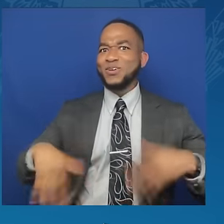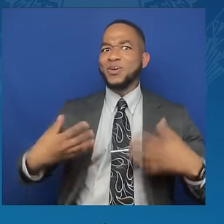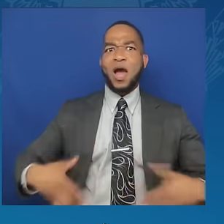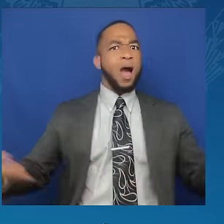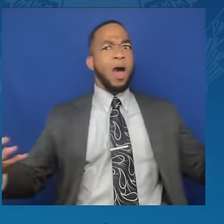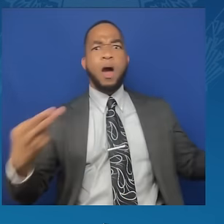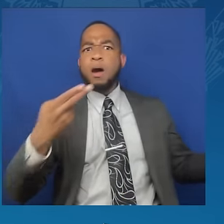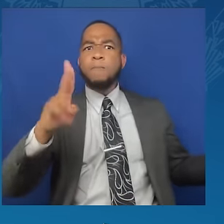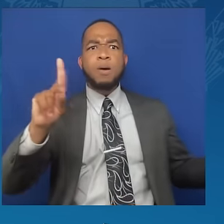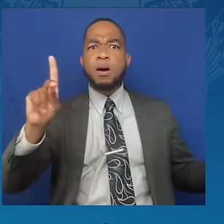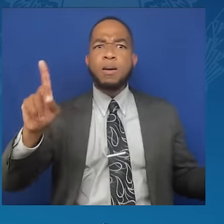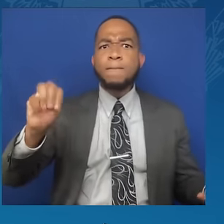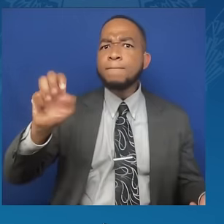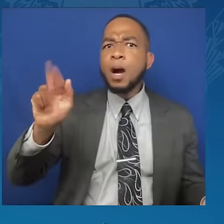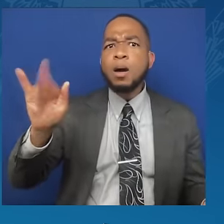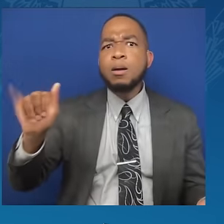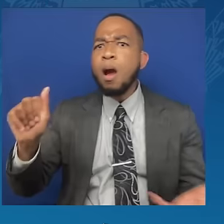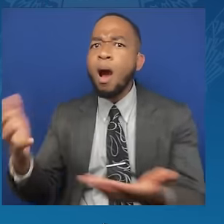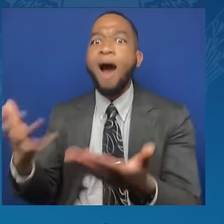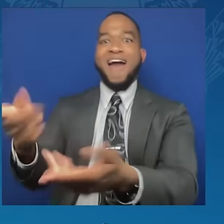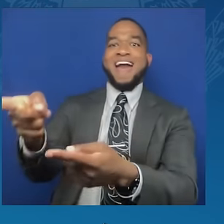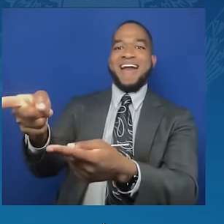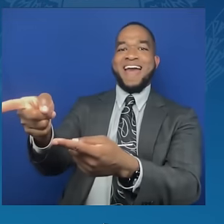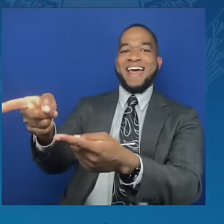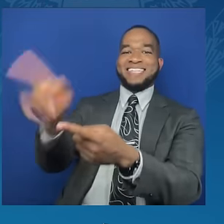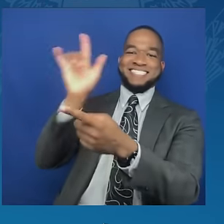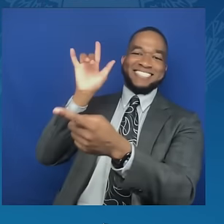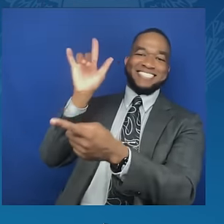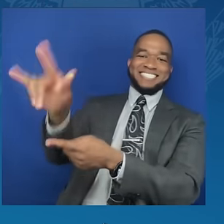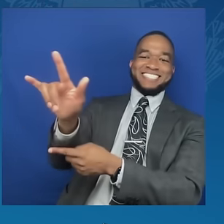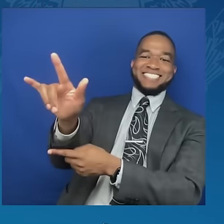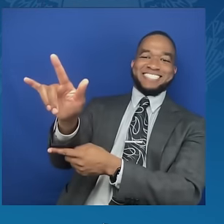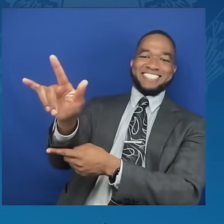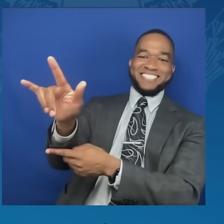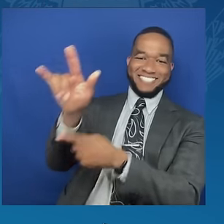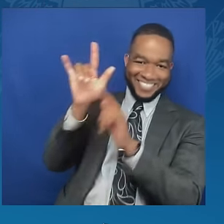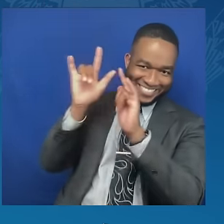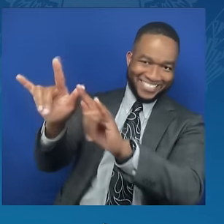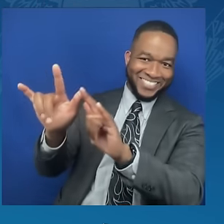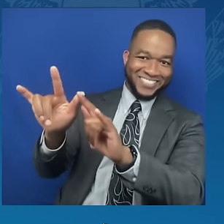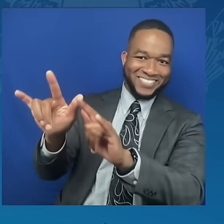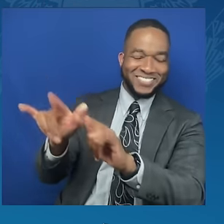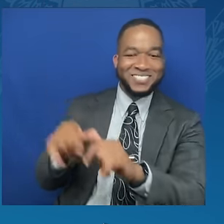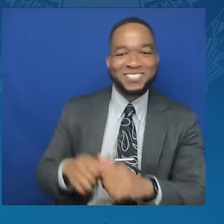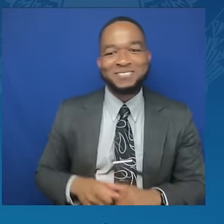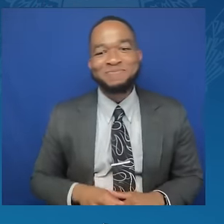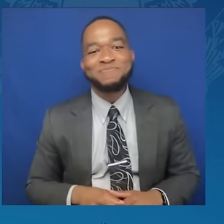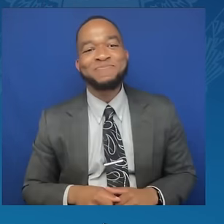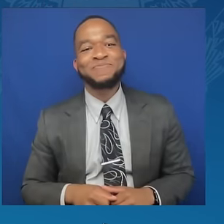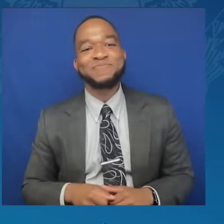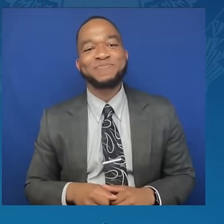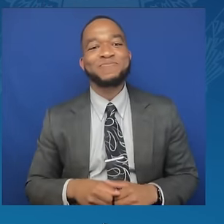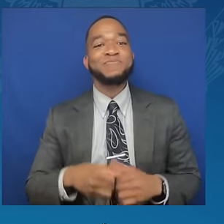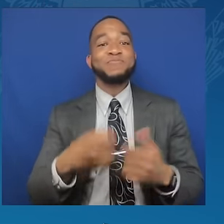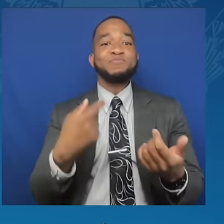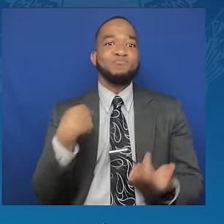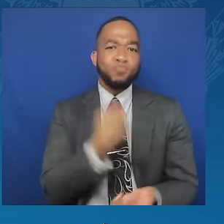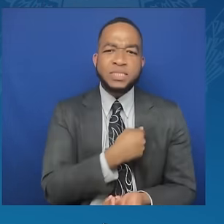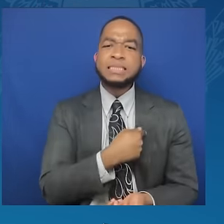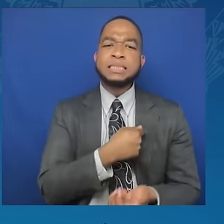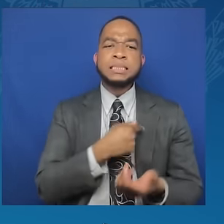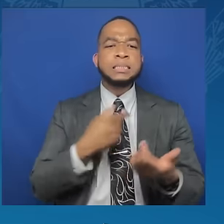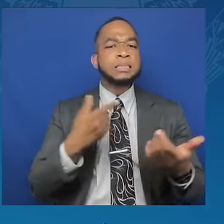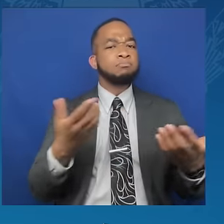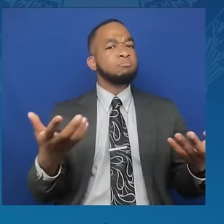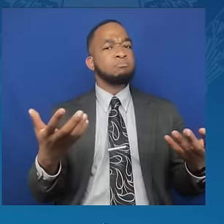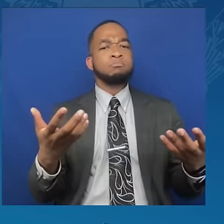We in Alabama's 7th Congressional District are a resilient people. After all, it was the people of this district who dared